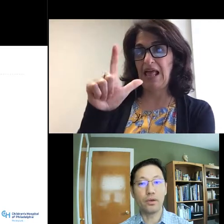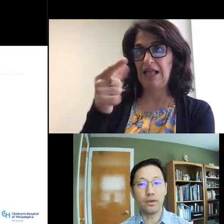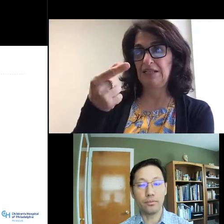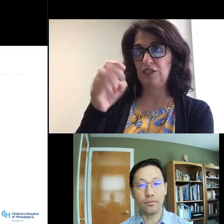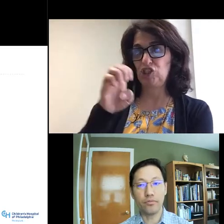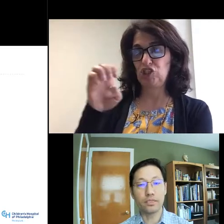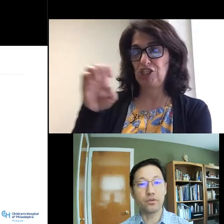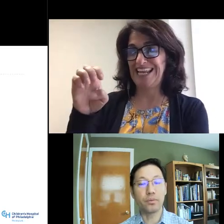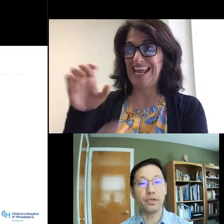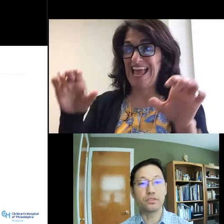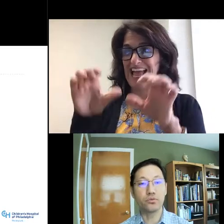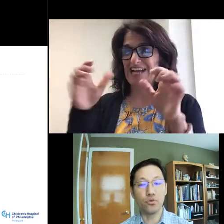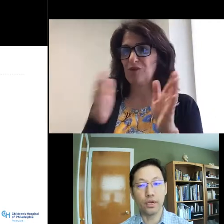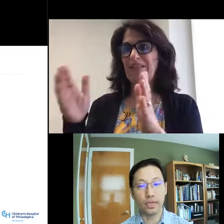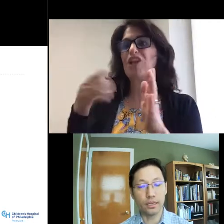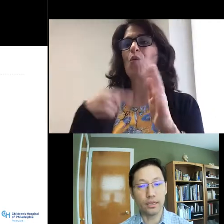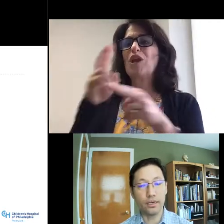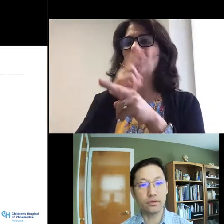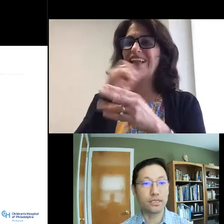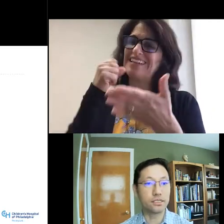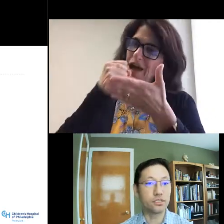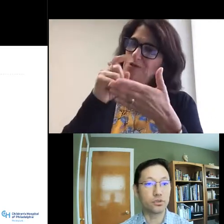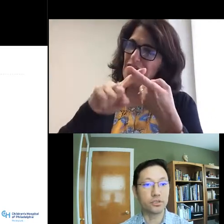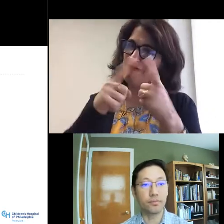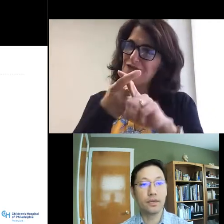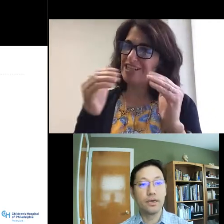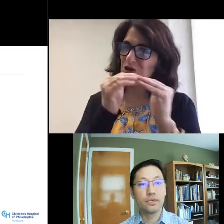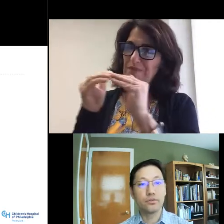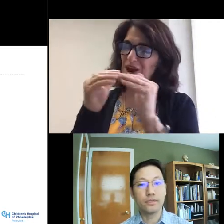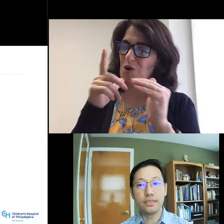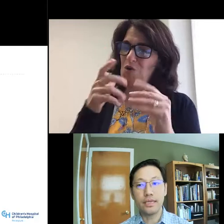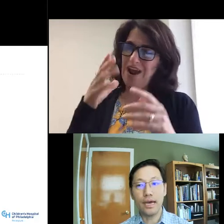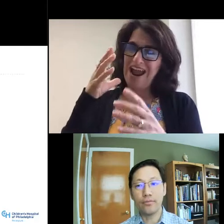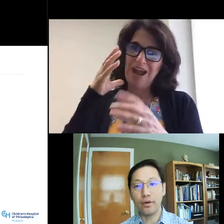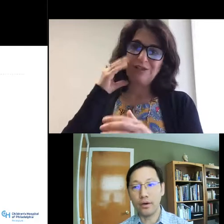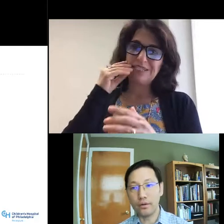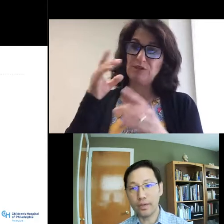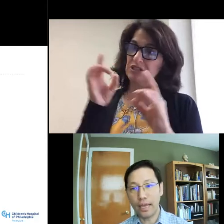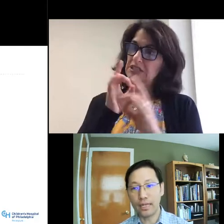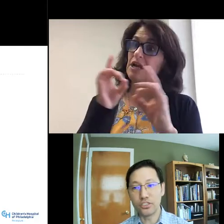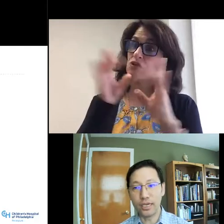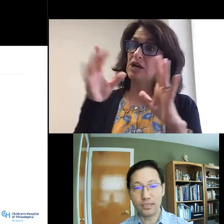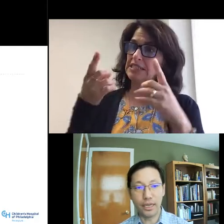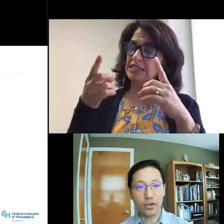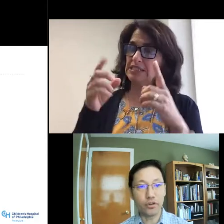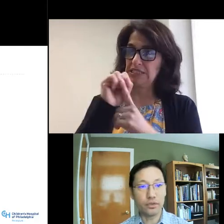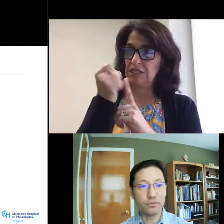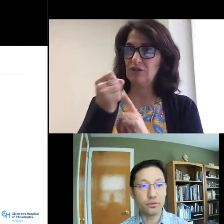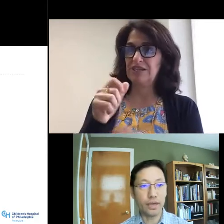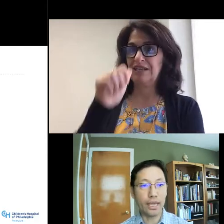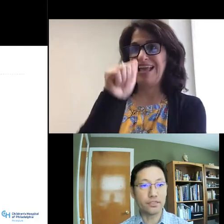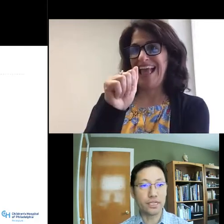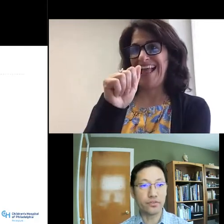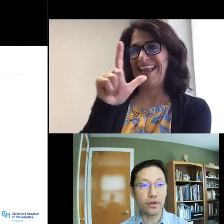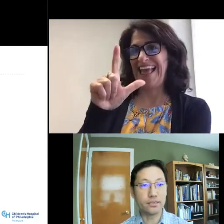our friends or peers who are in a crisis situation. So they have LG as an acronym.